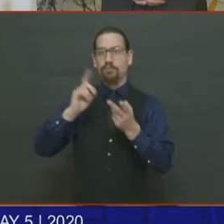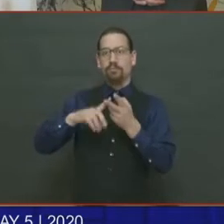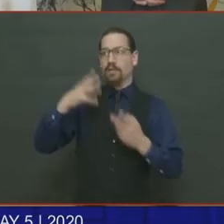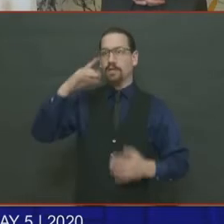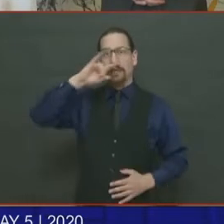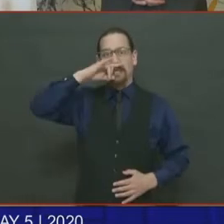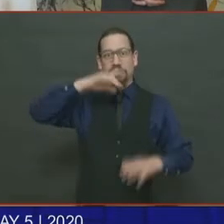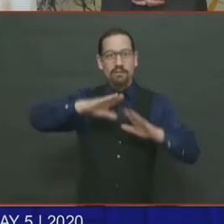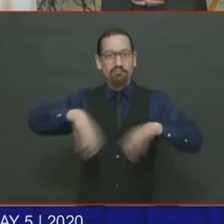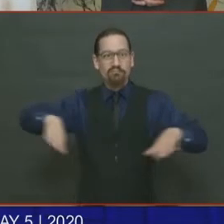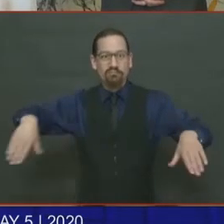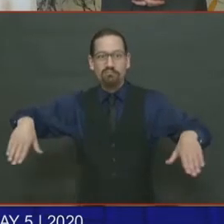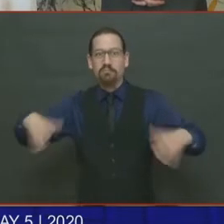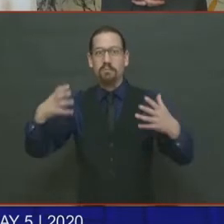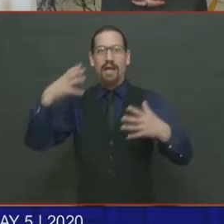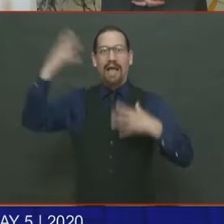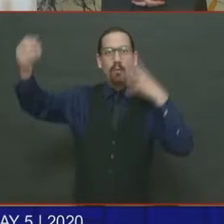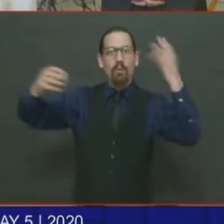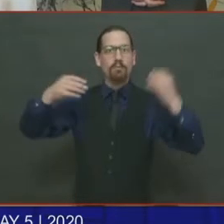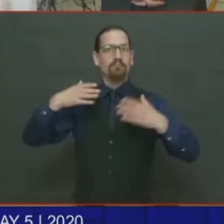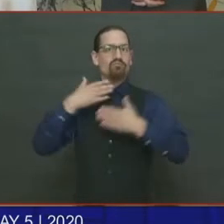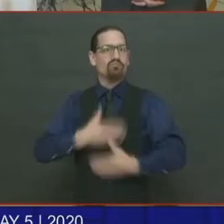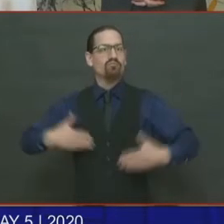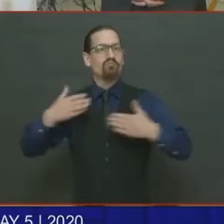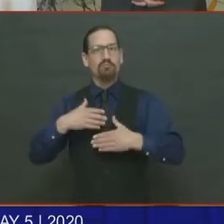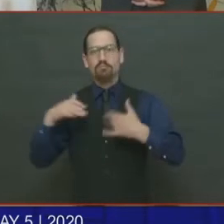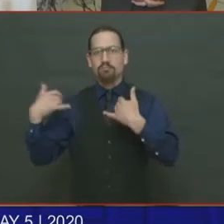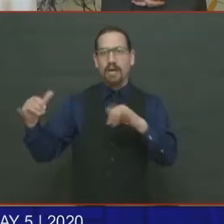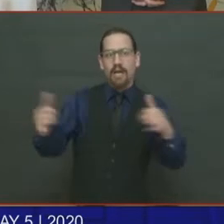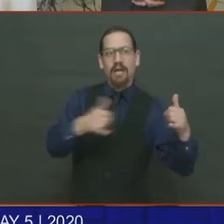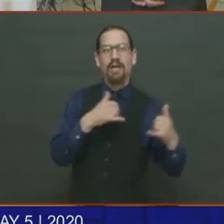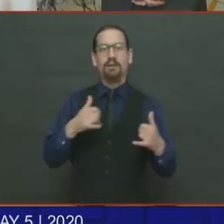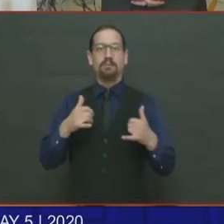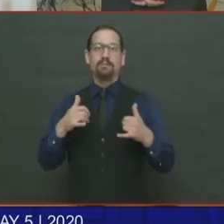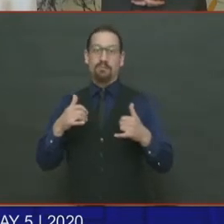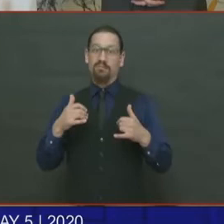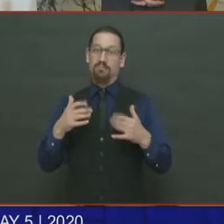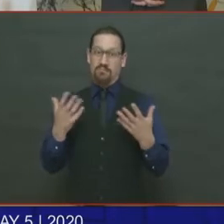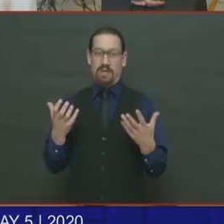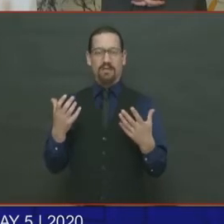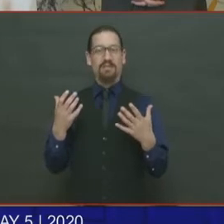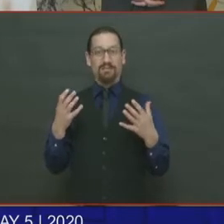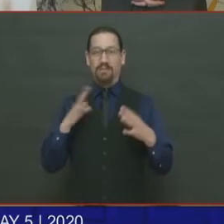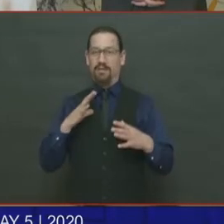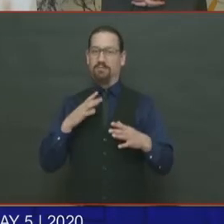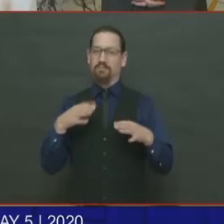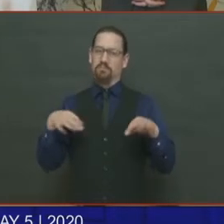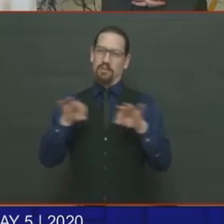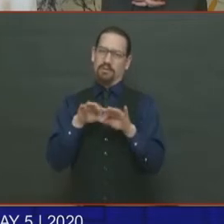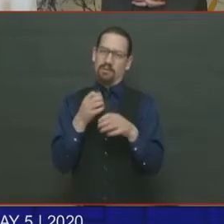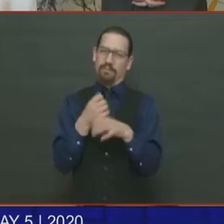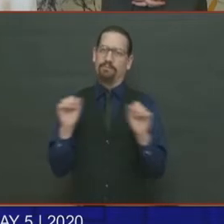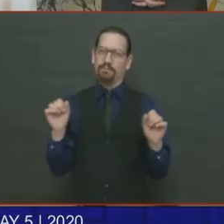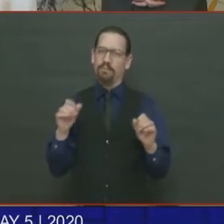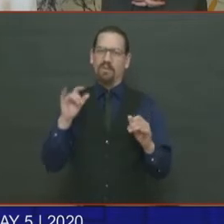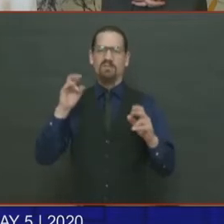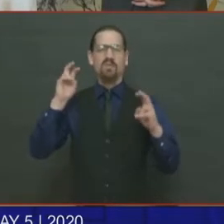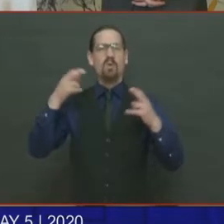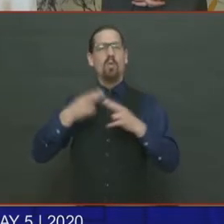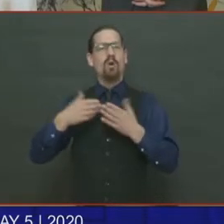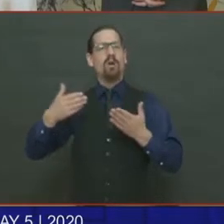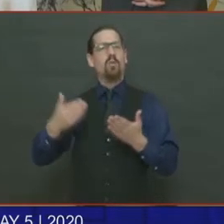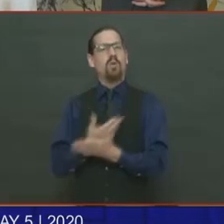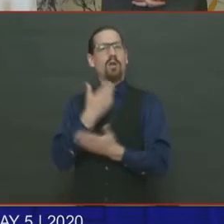ways of living our life so we can live with the virus. And that means being creative and being